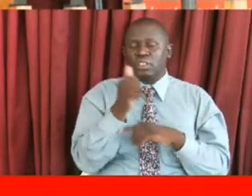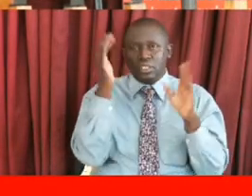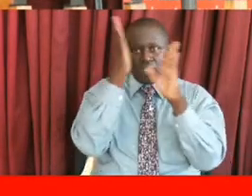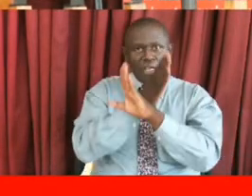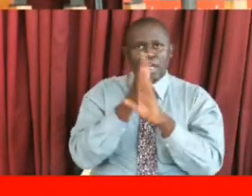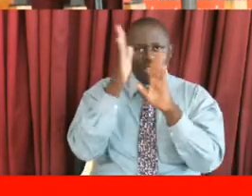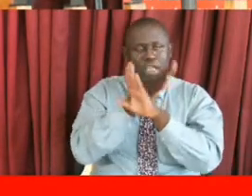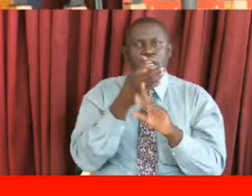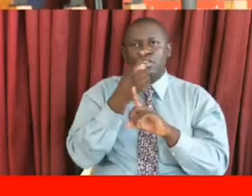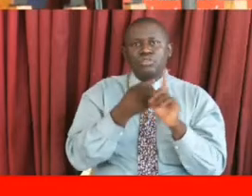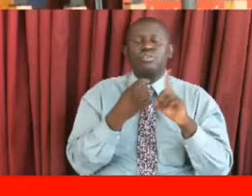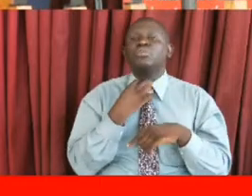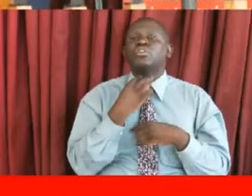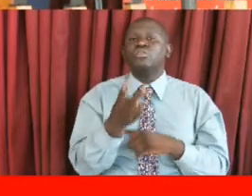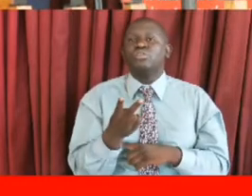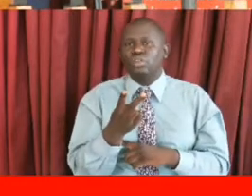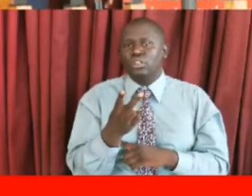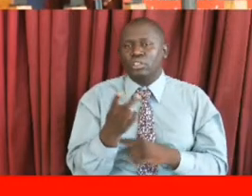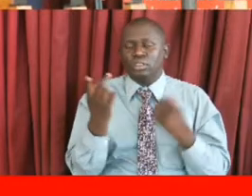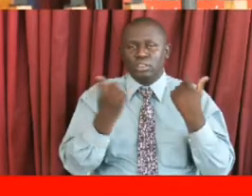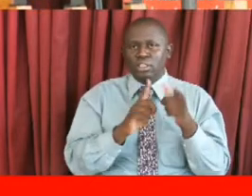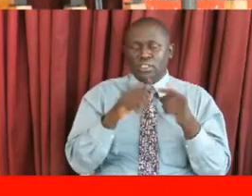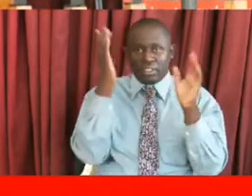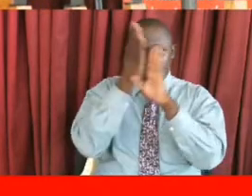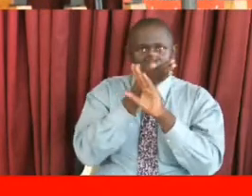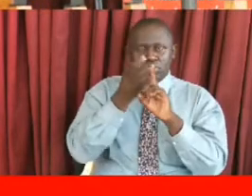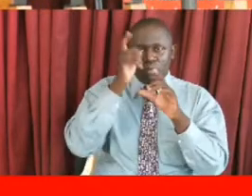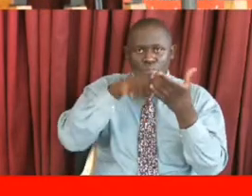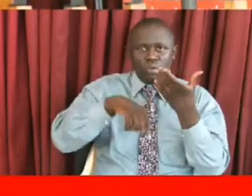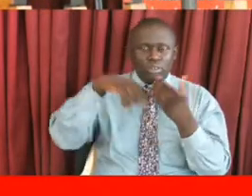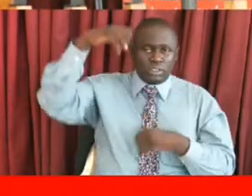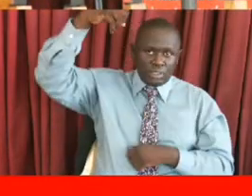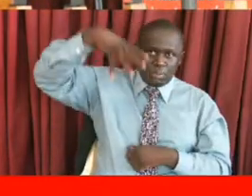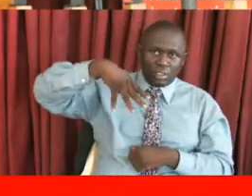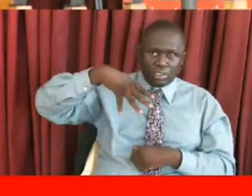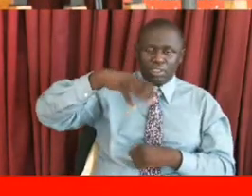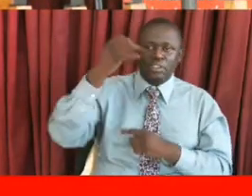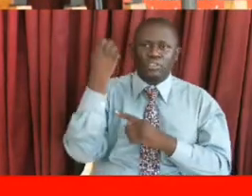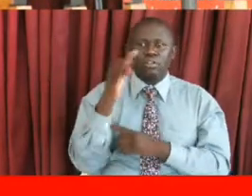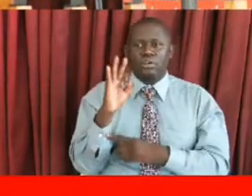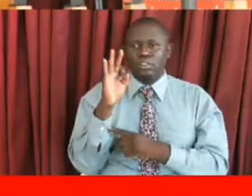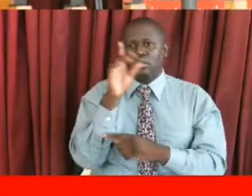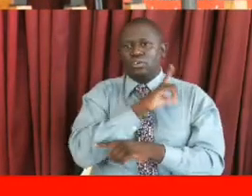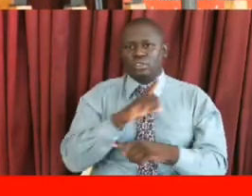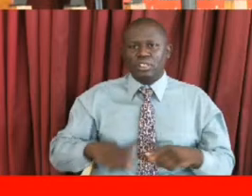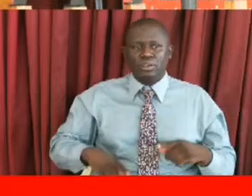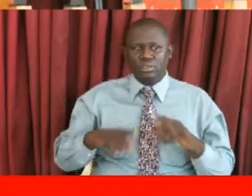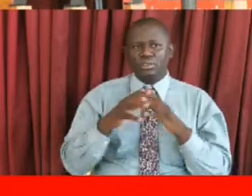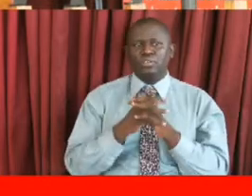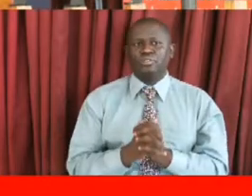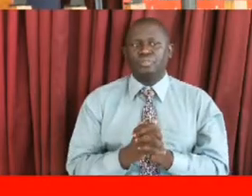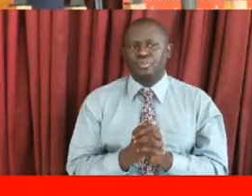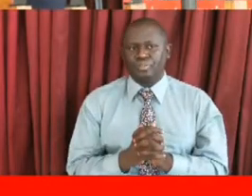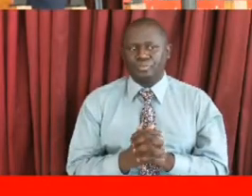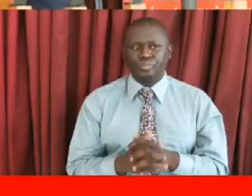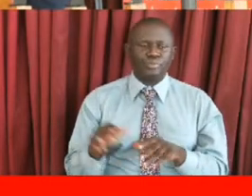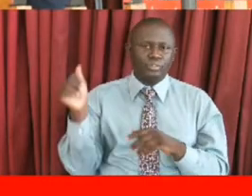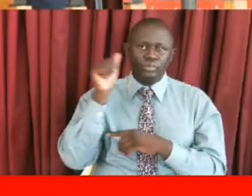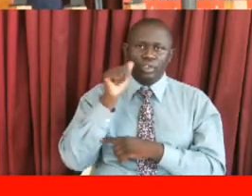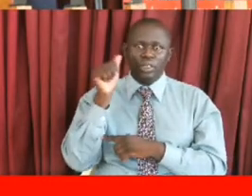Voice they hid from the pray of the Lord